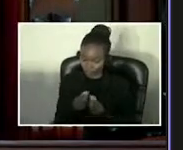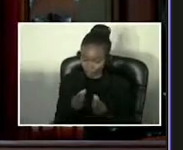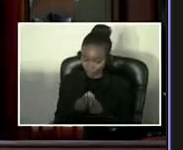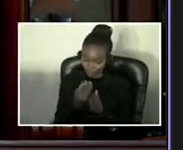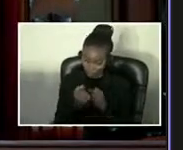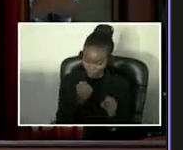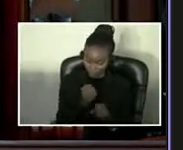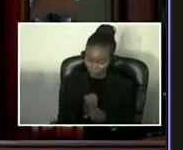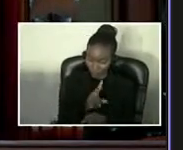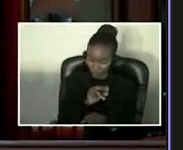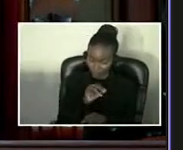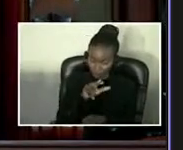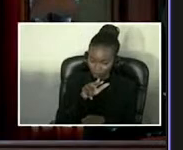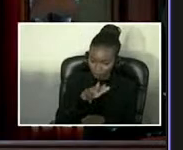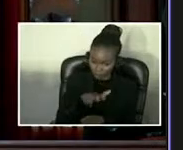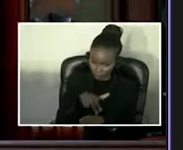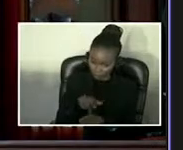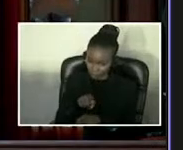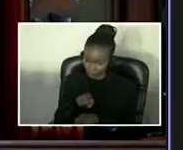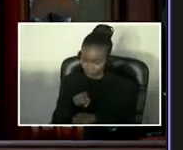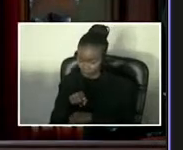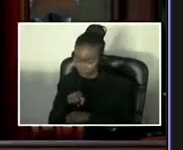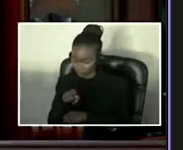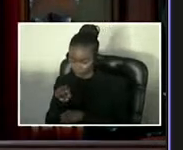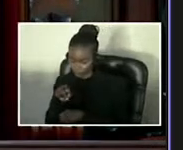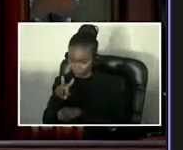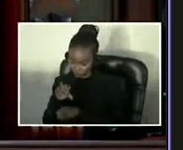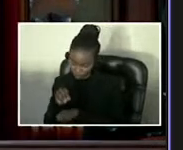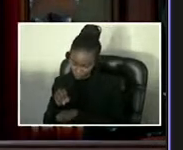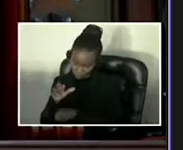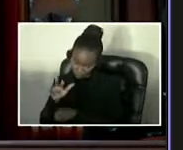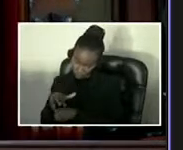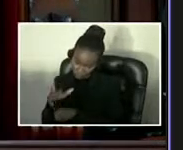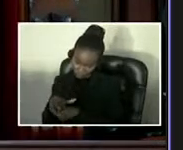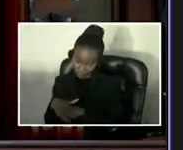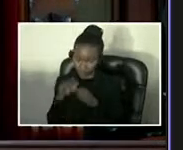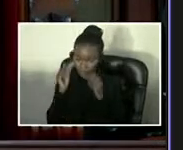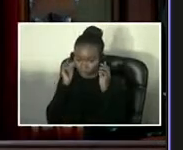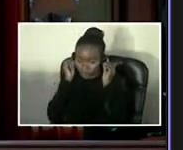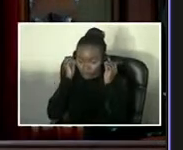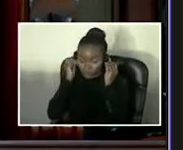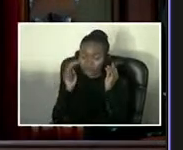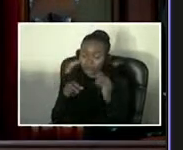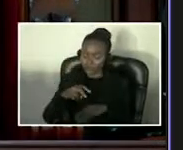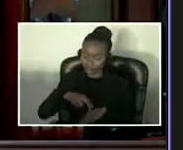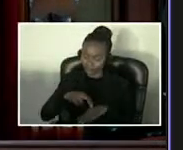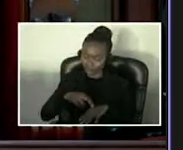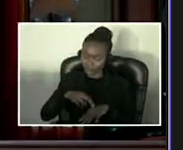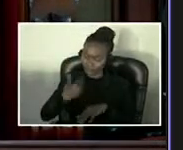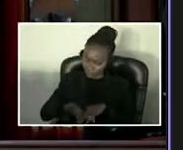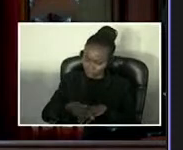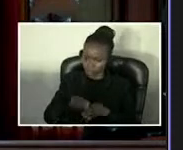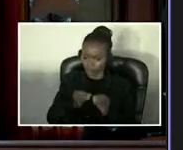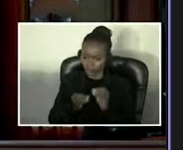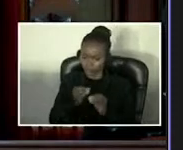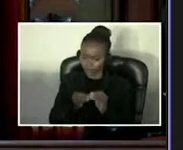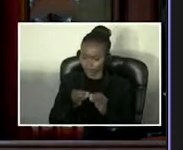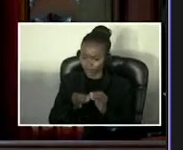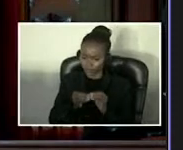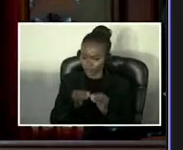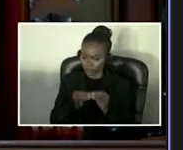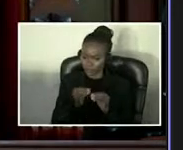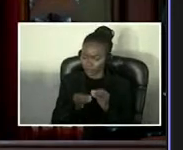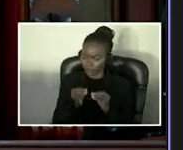mtf process this created depth has this created the app has to be corrected in the financial year 2019-2020